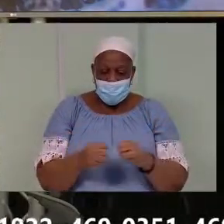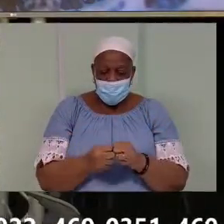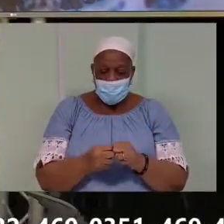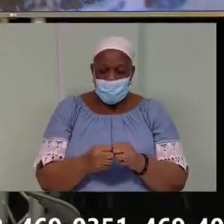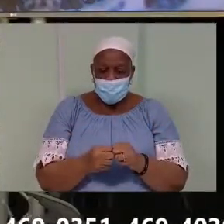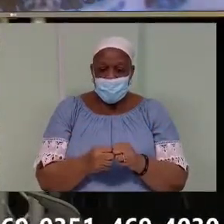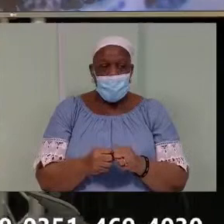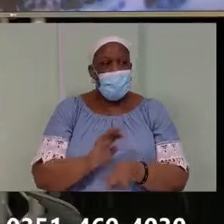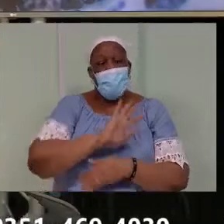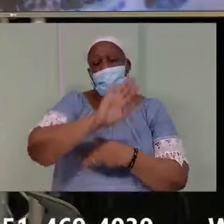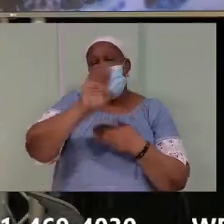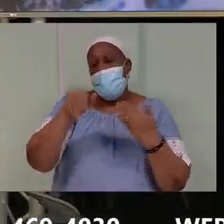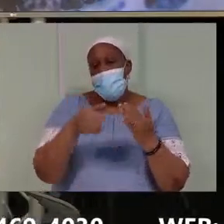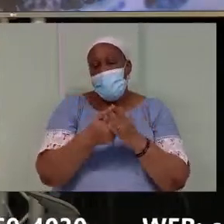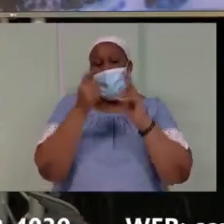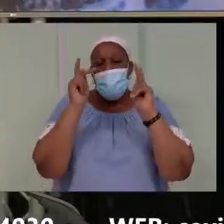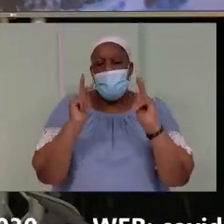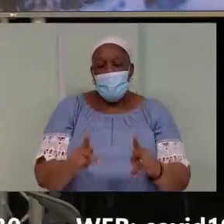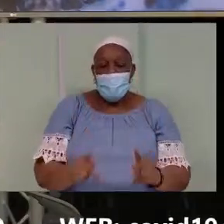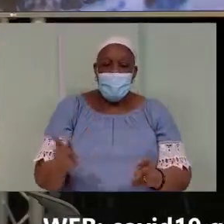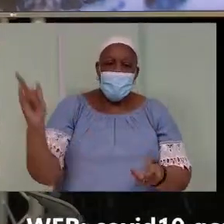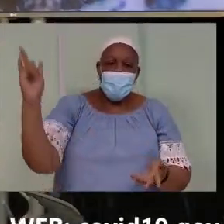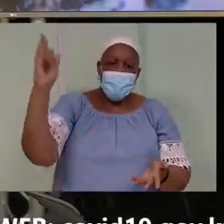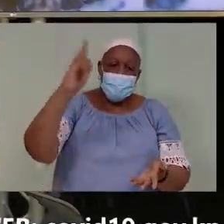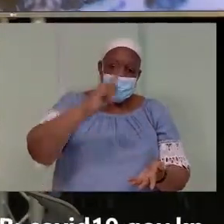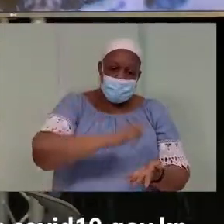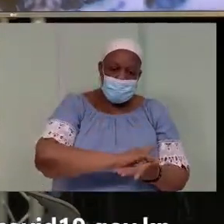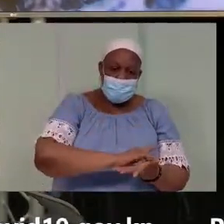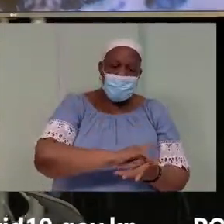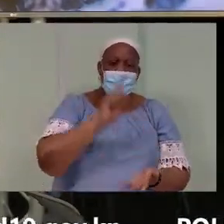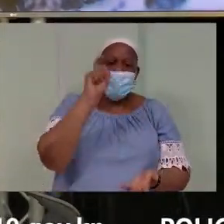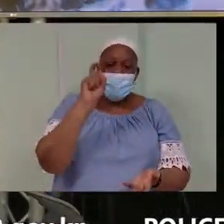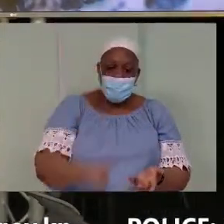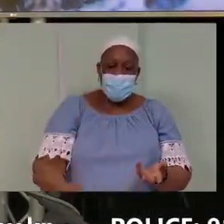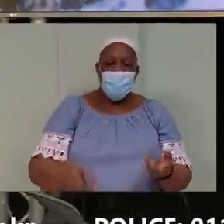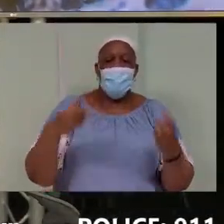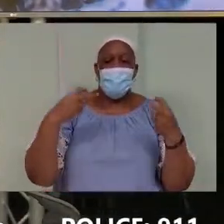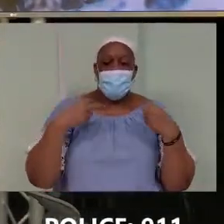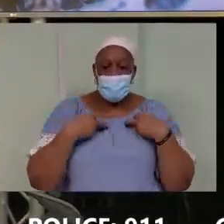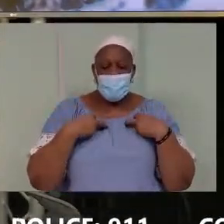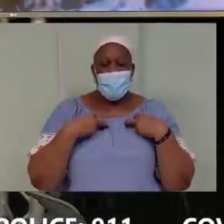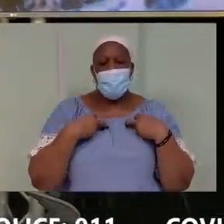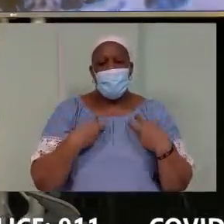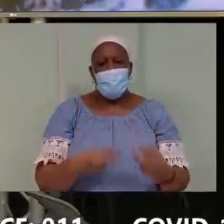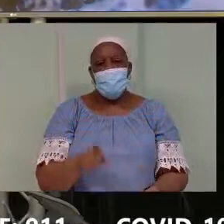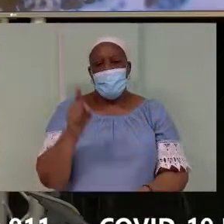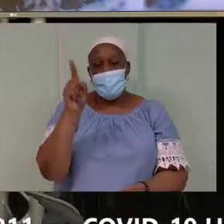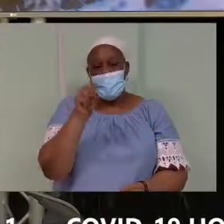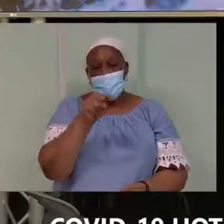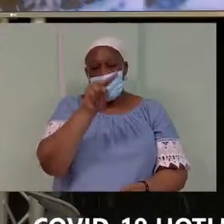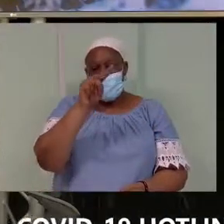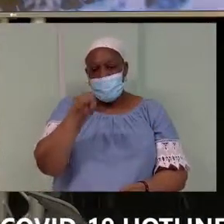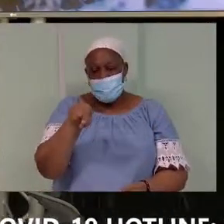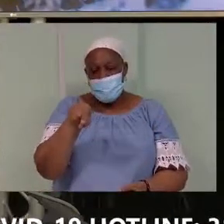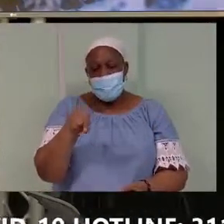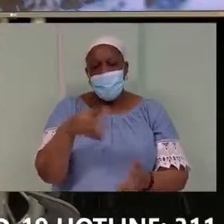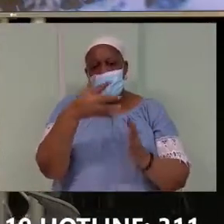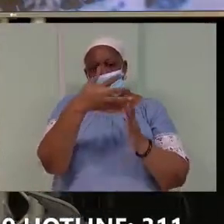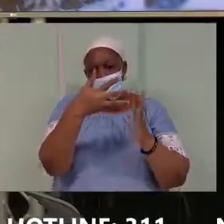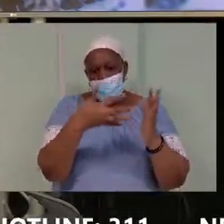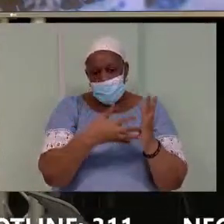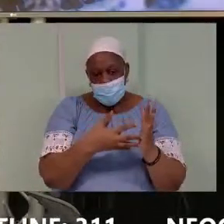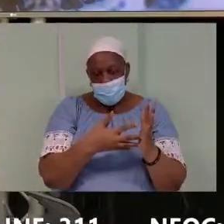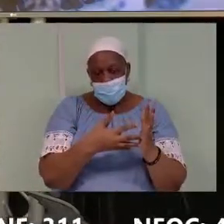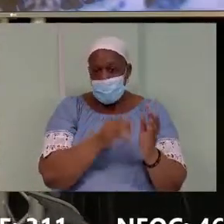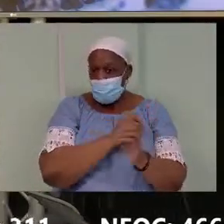into St. Kitts and Nevis must provide a negative RT-PCR test